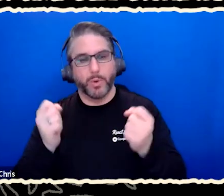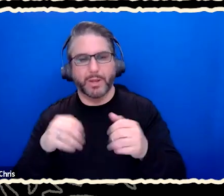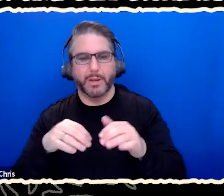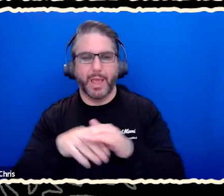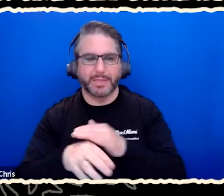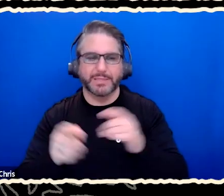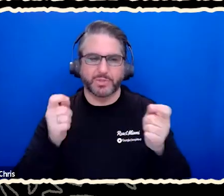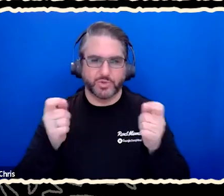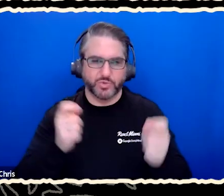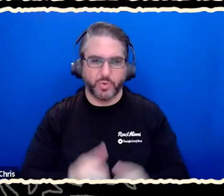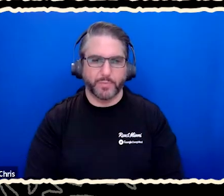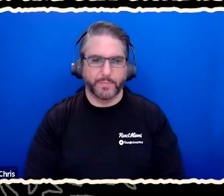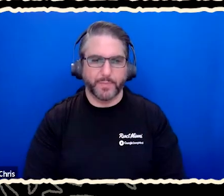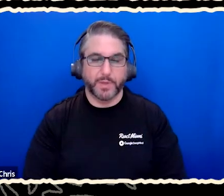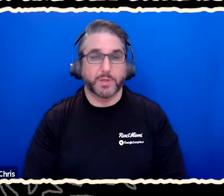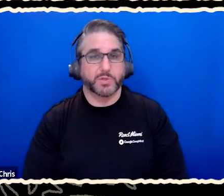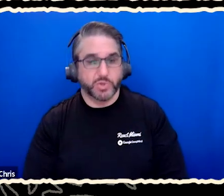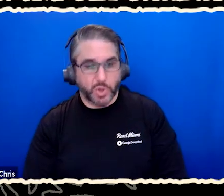So